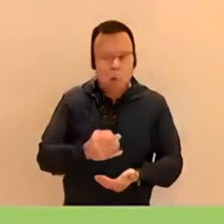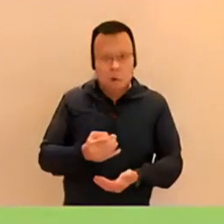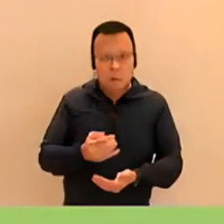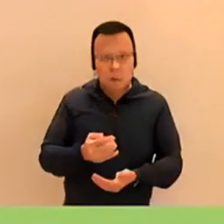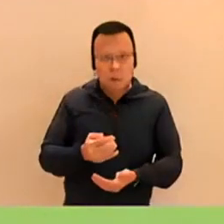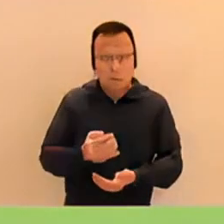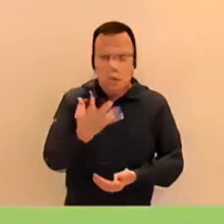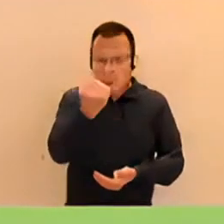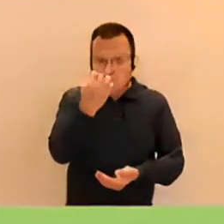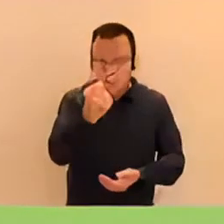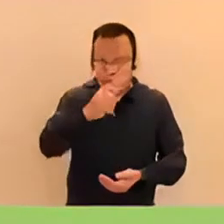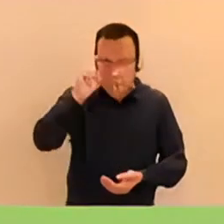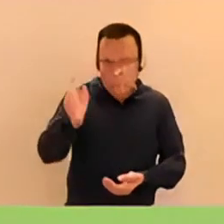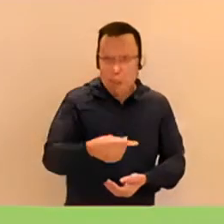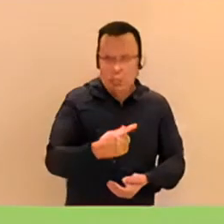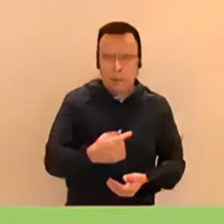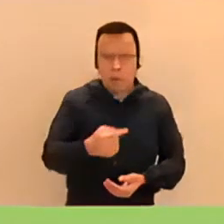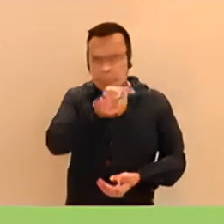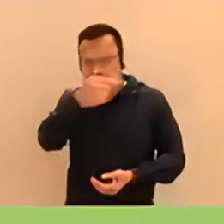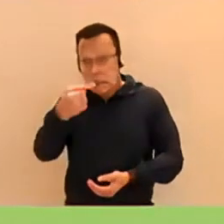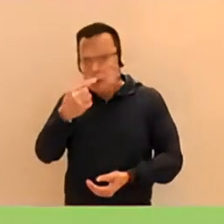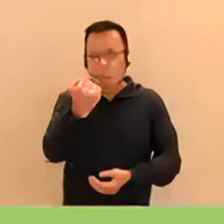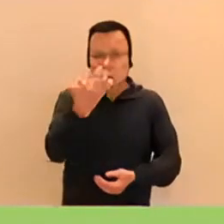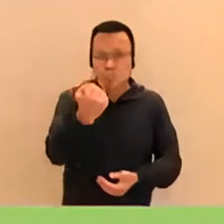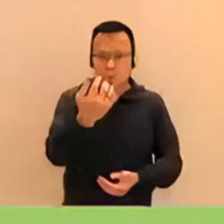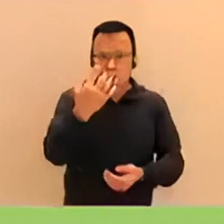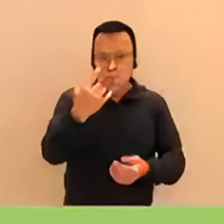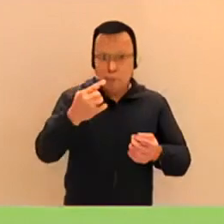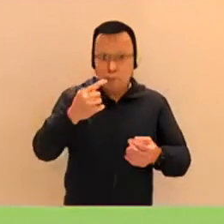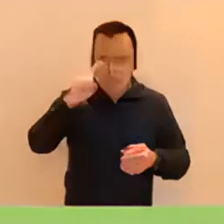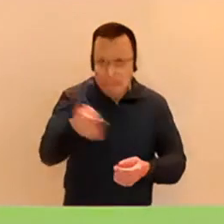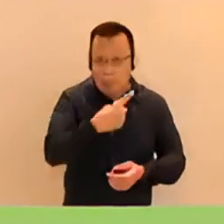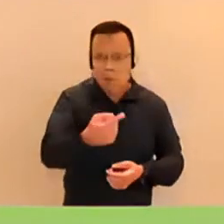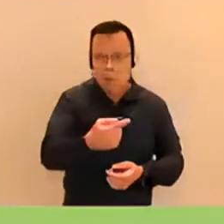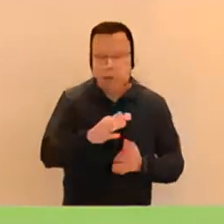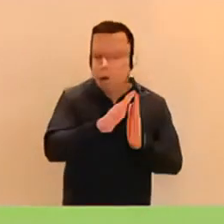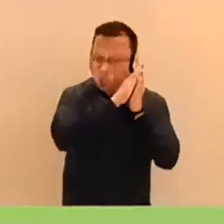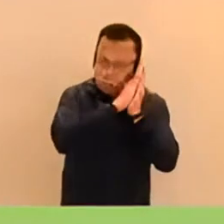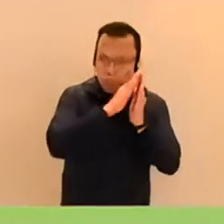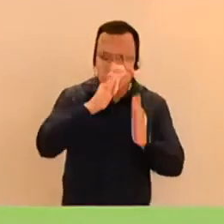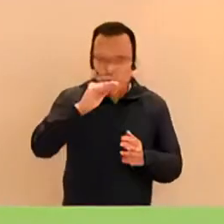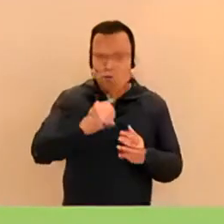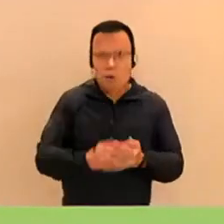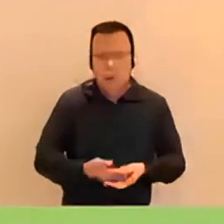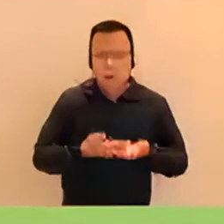550,000 people, and providing, at the same time, some